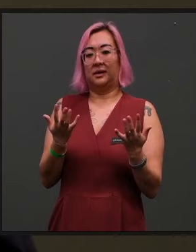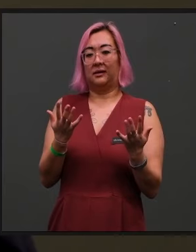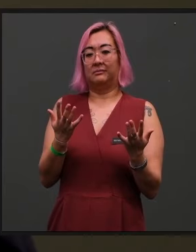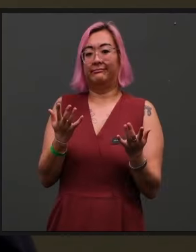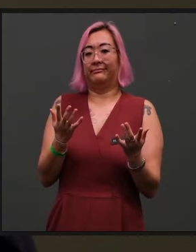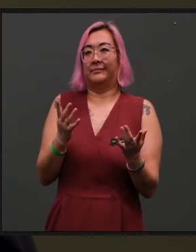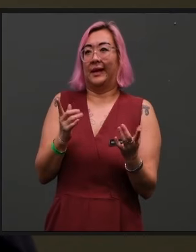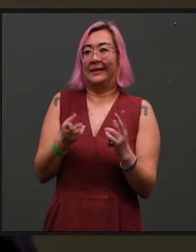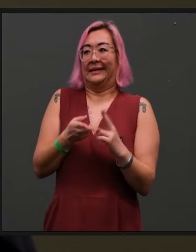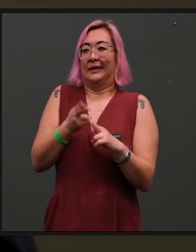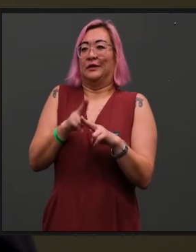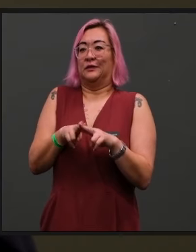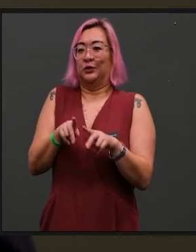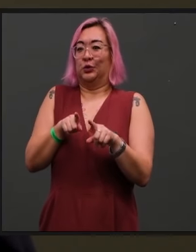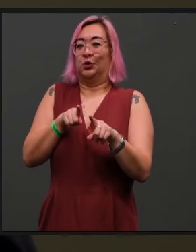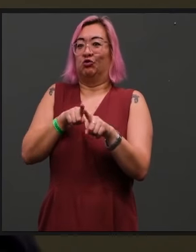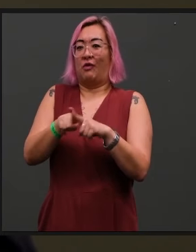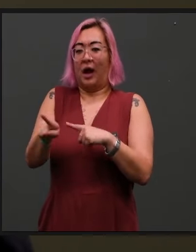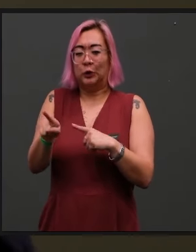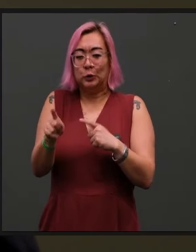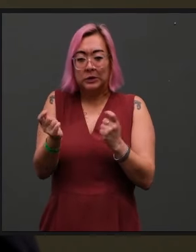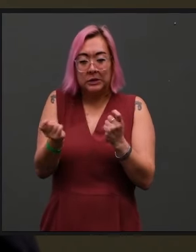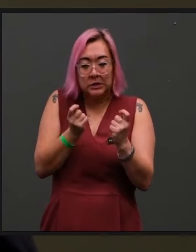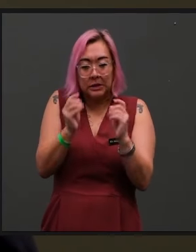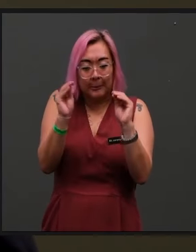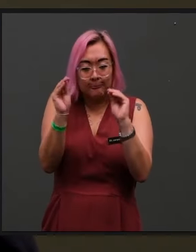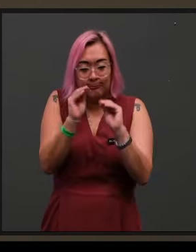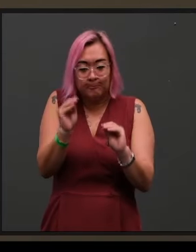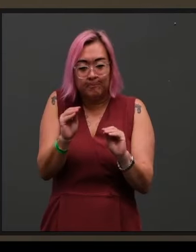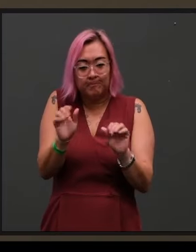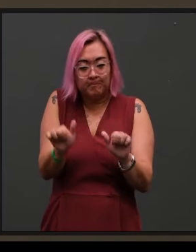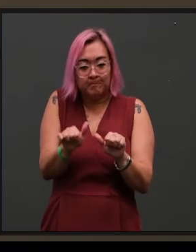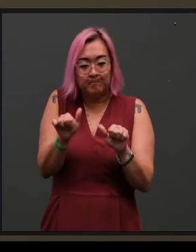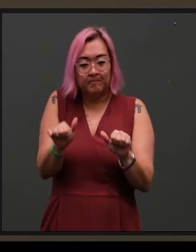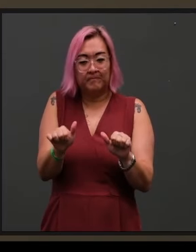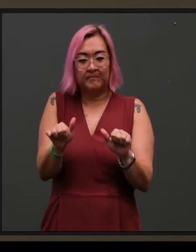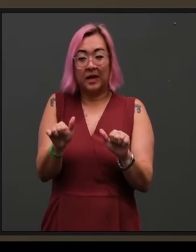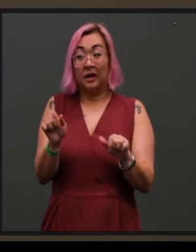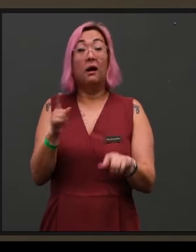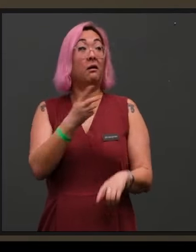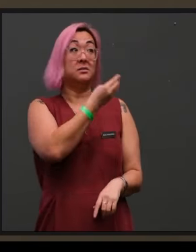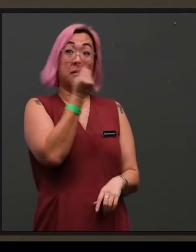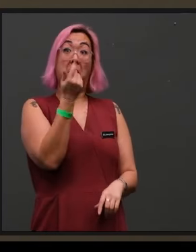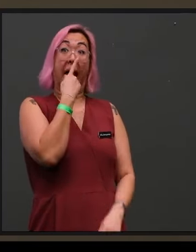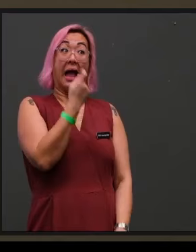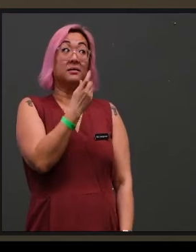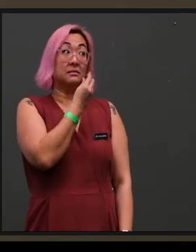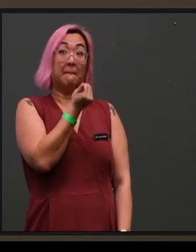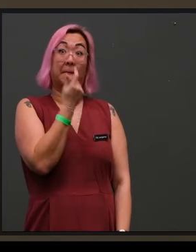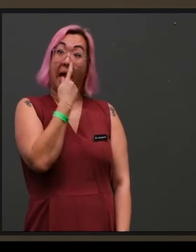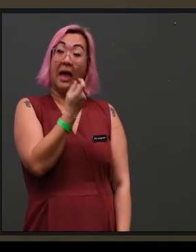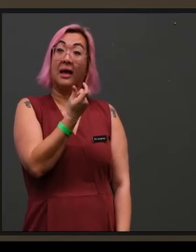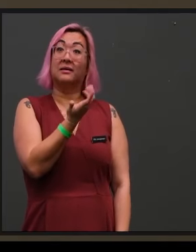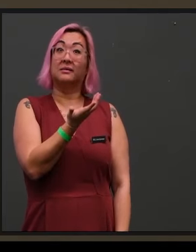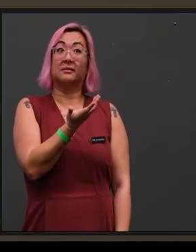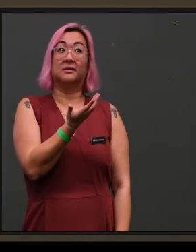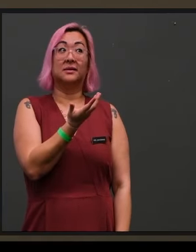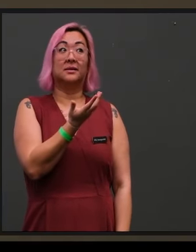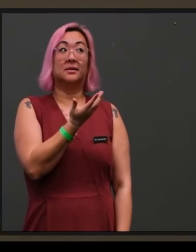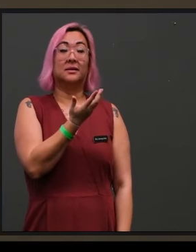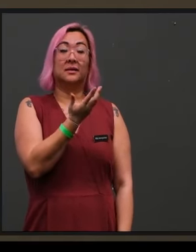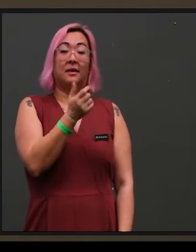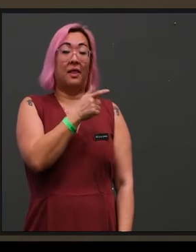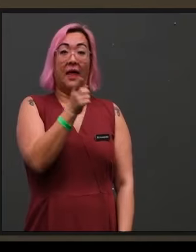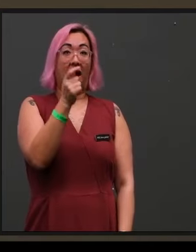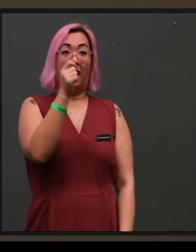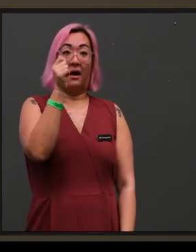scope something right, it just sometimes. There are some people that can do that, but they are mutants. I